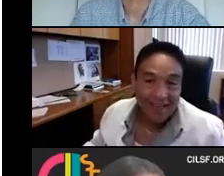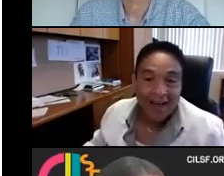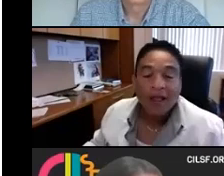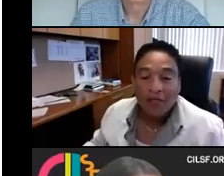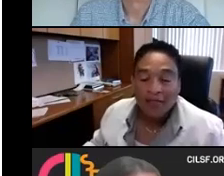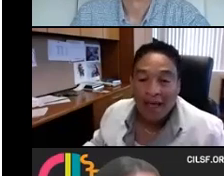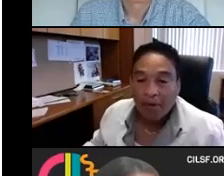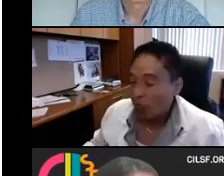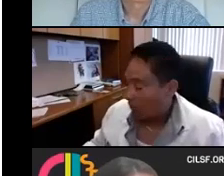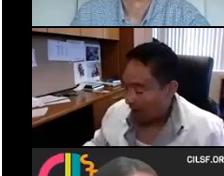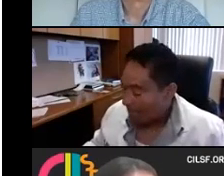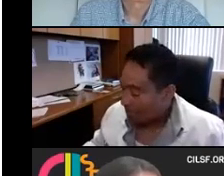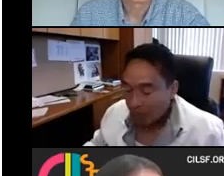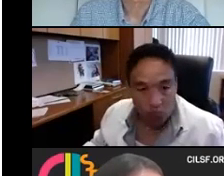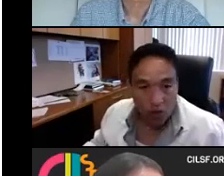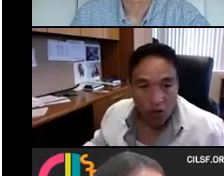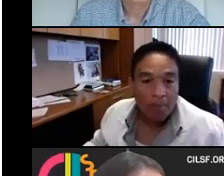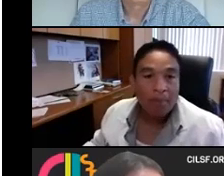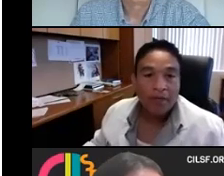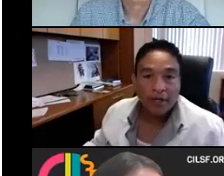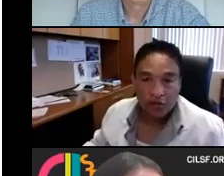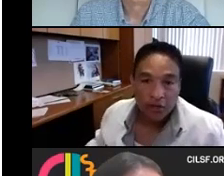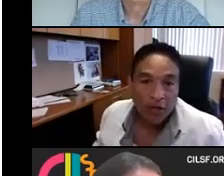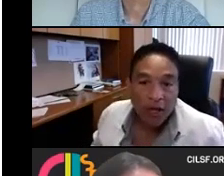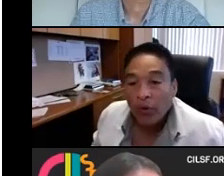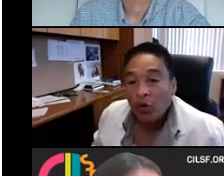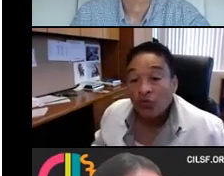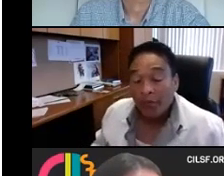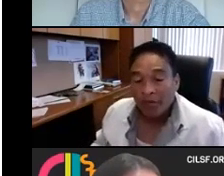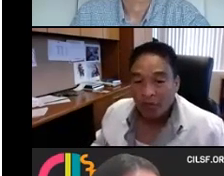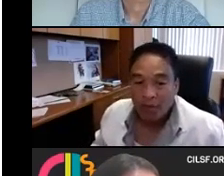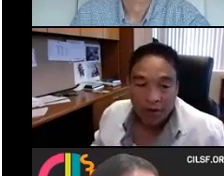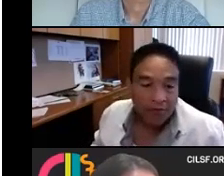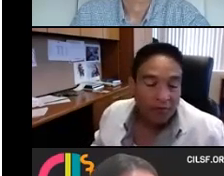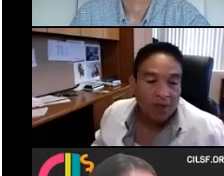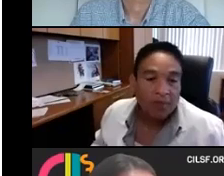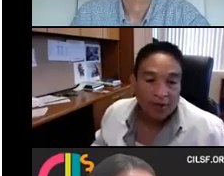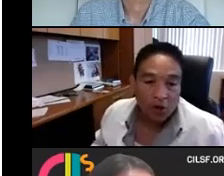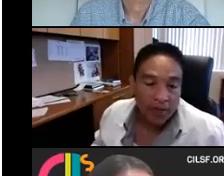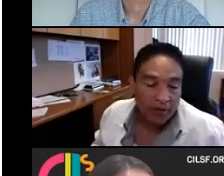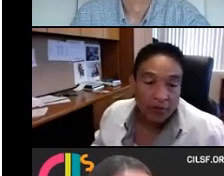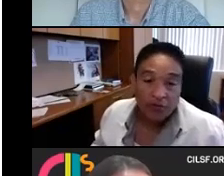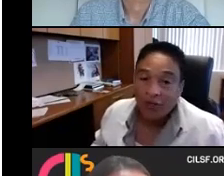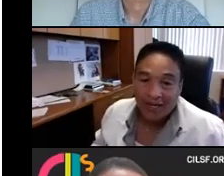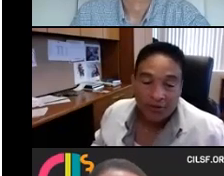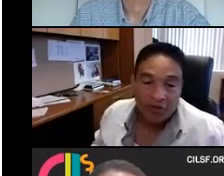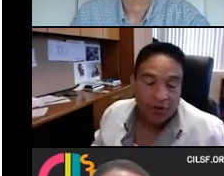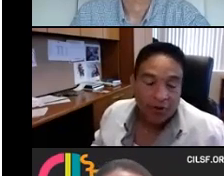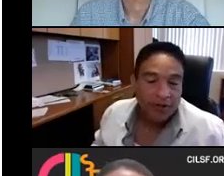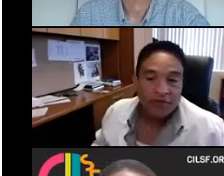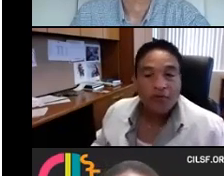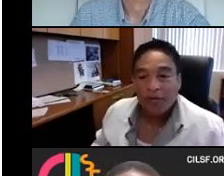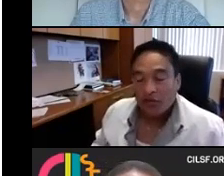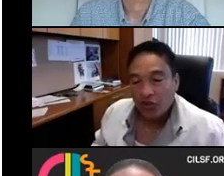an attack that's happening to our population. We know who some of these people are. These are people that know better, and they're still actively